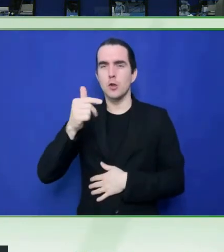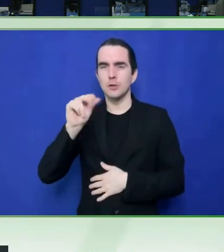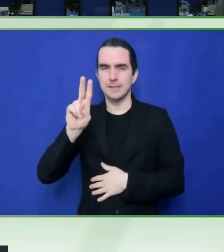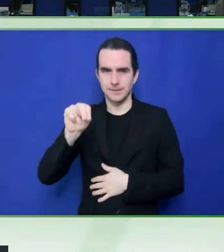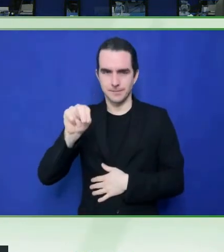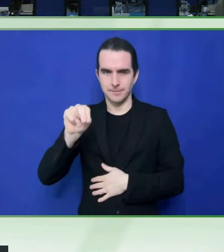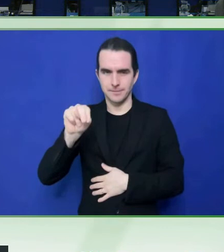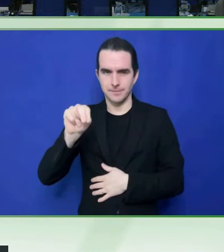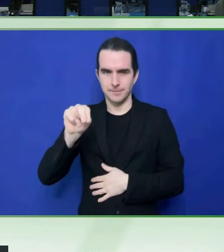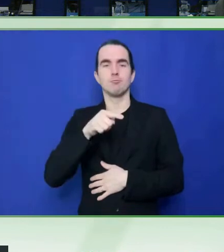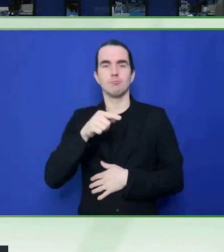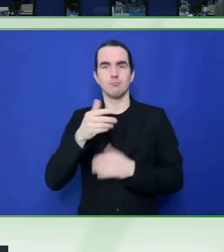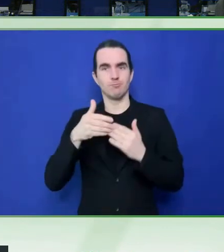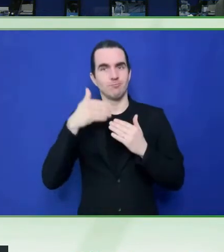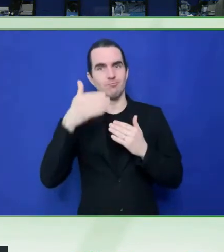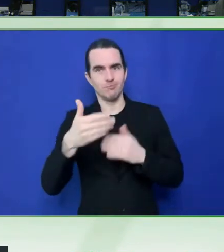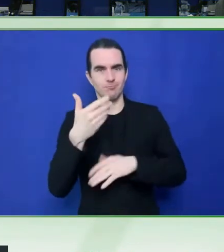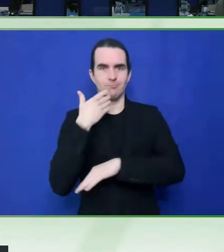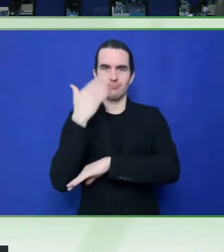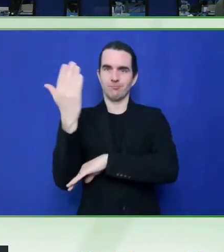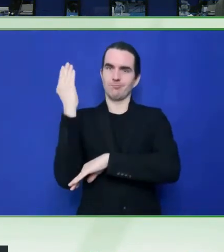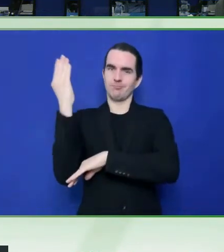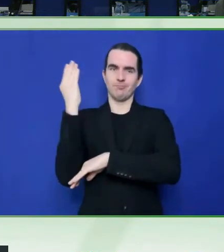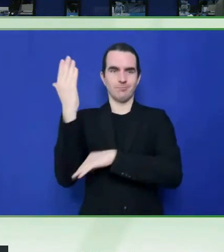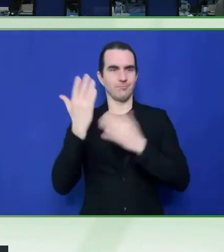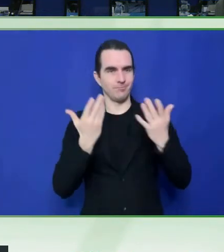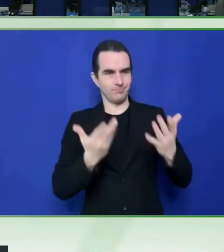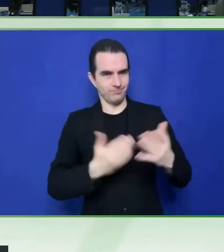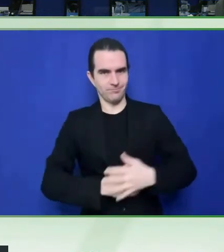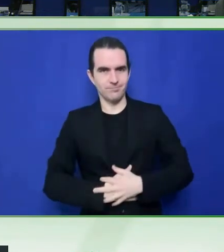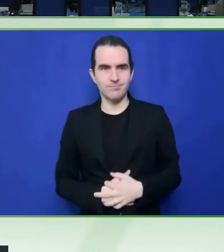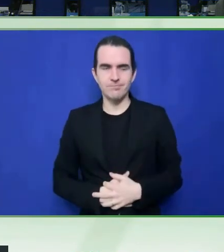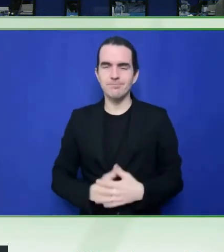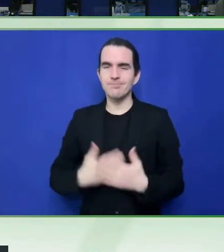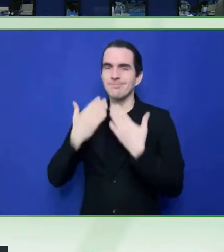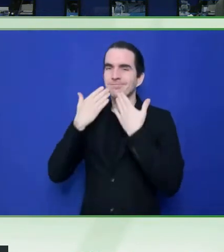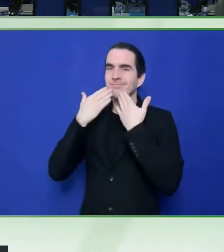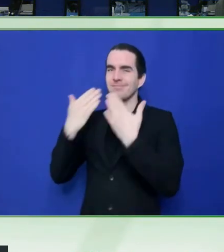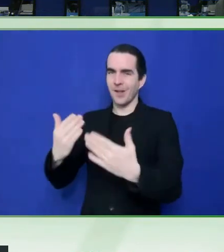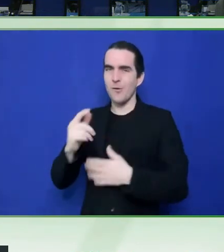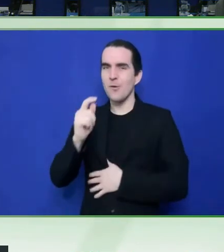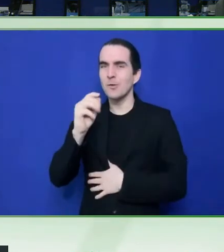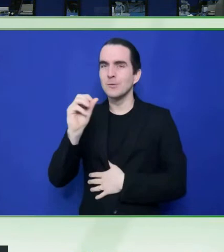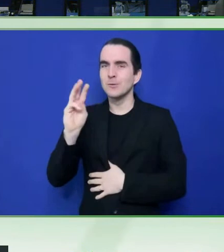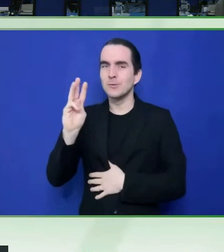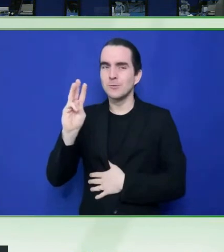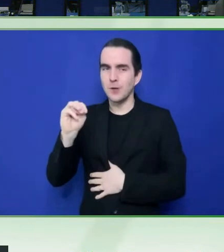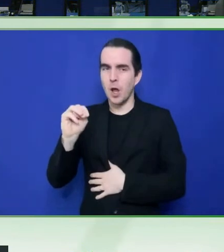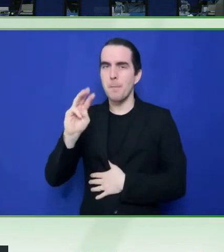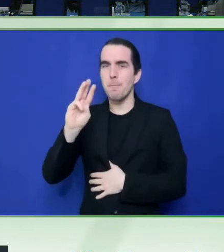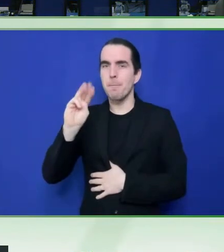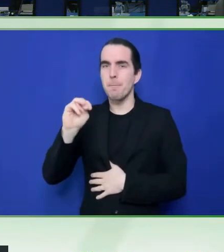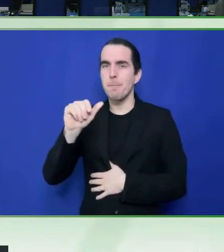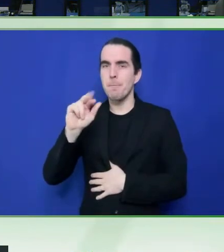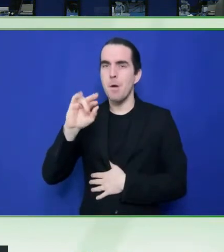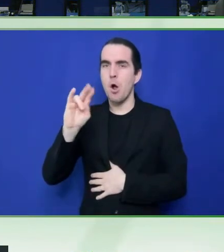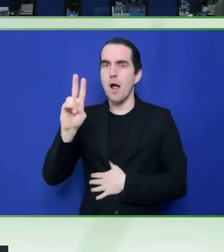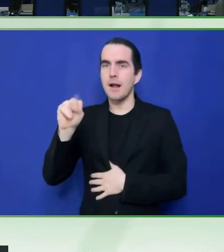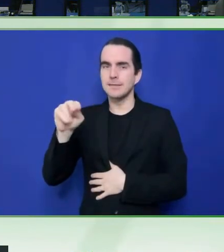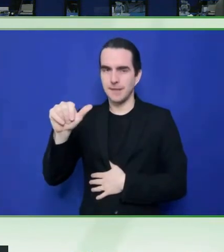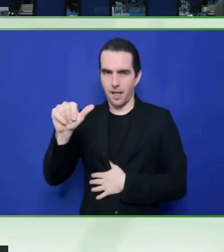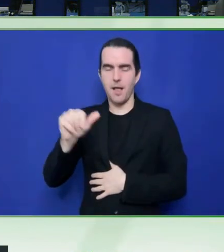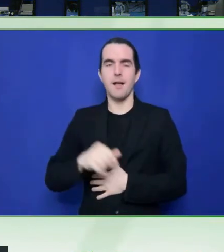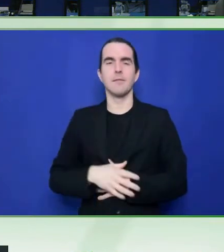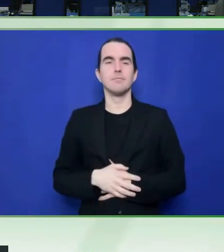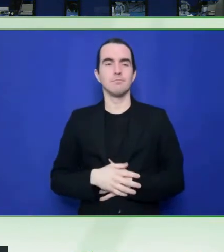continents, coming from China to Kenya, where we hear from Safaricom, represented today by Peter Njioka. And